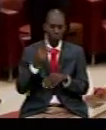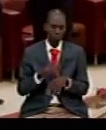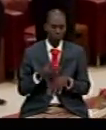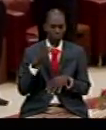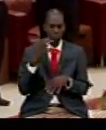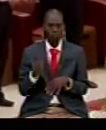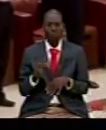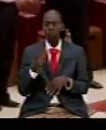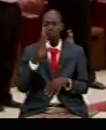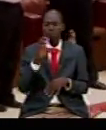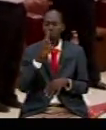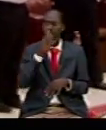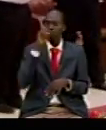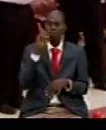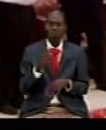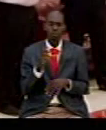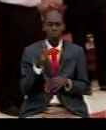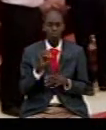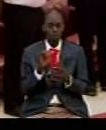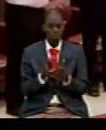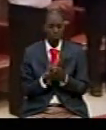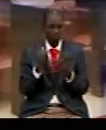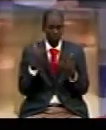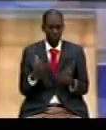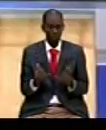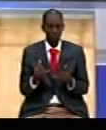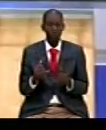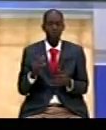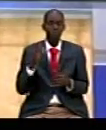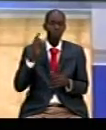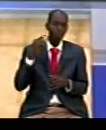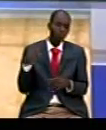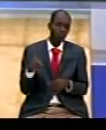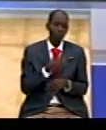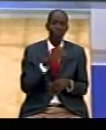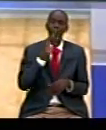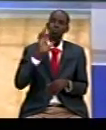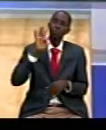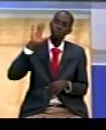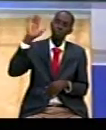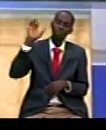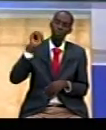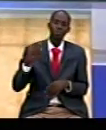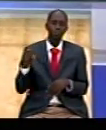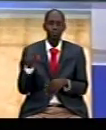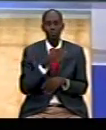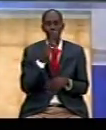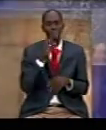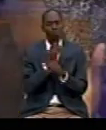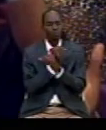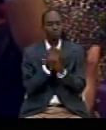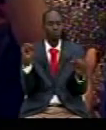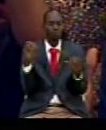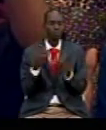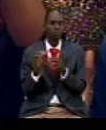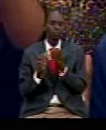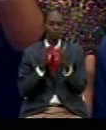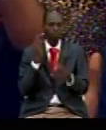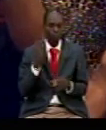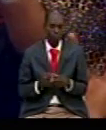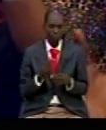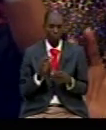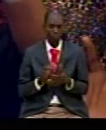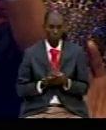of reassurance that now they belong to you, they are saved in Jesus'